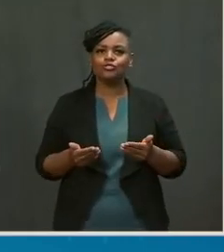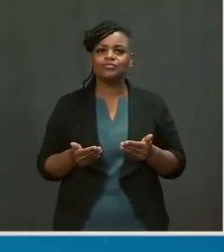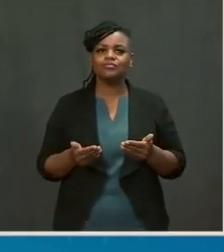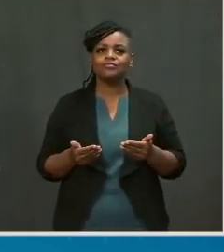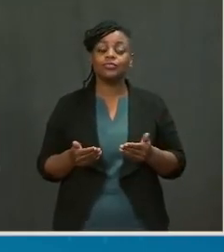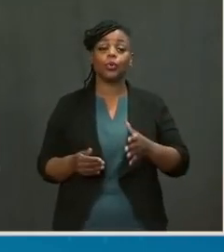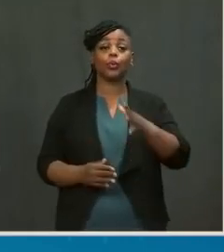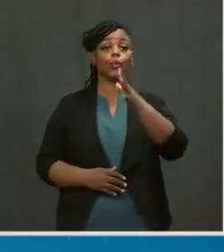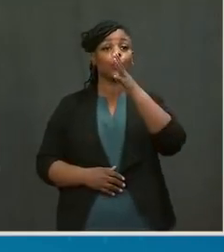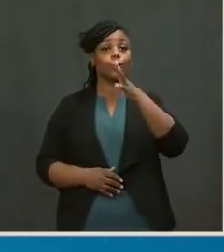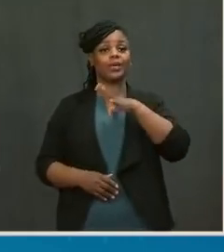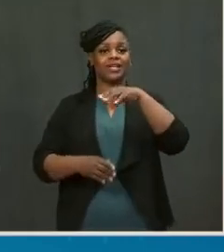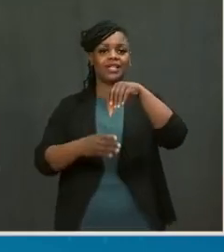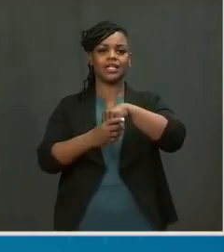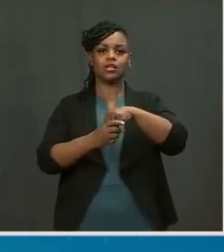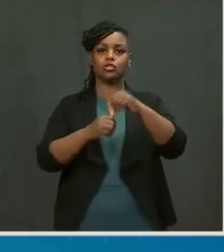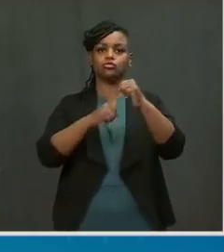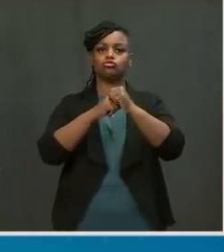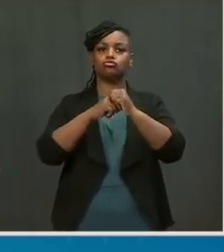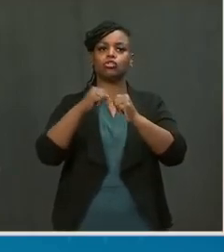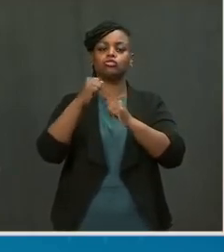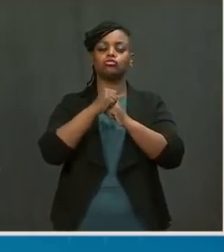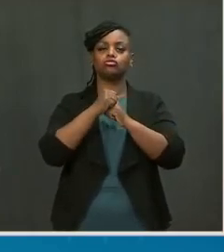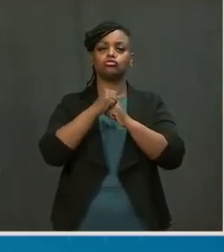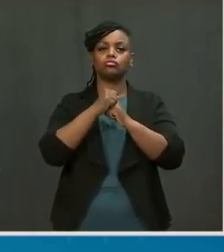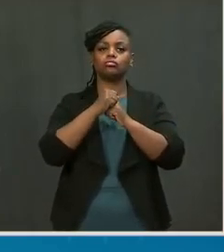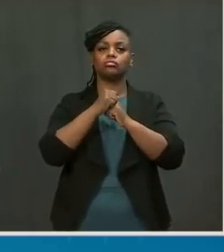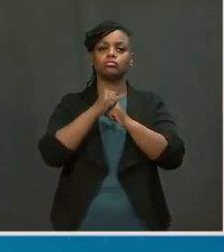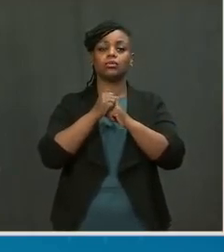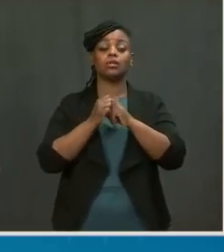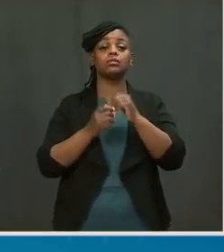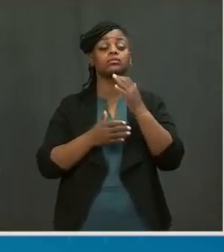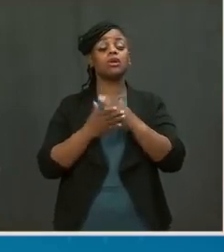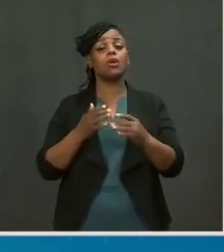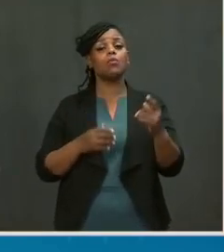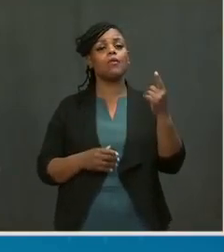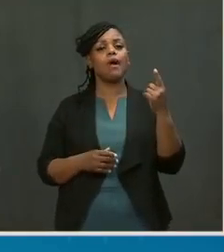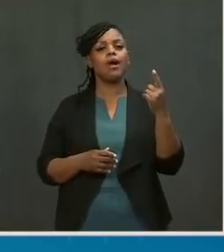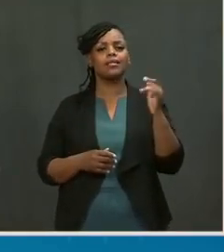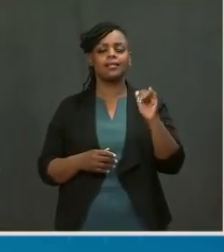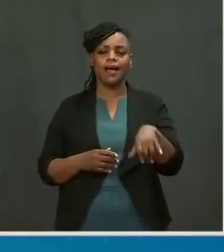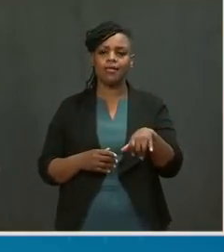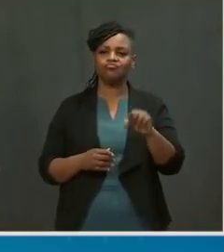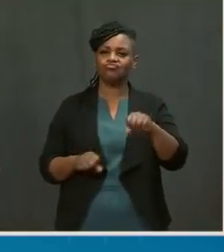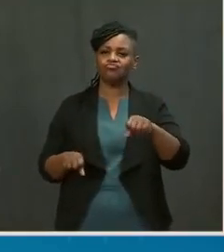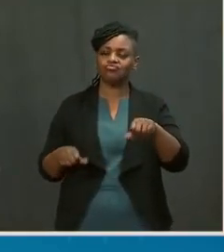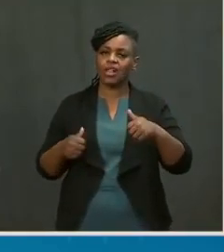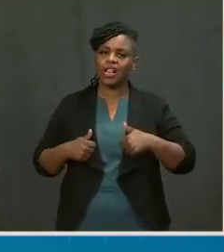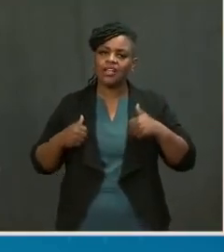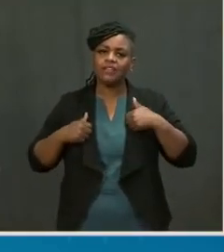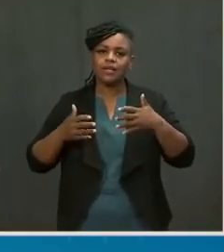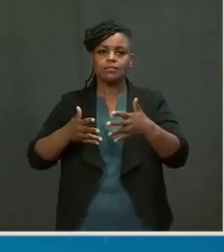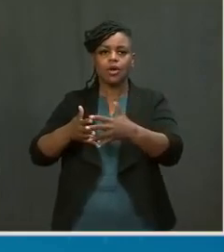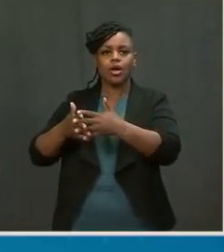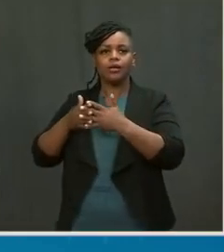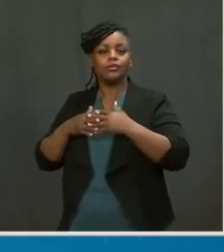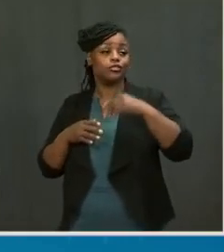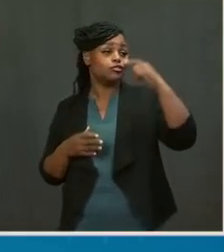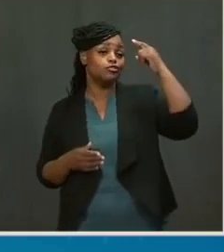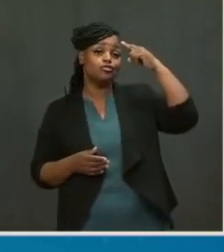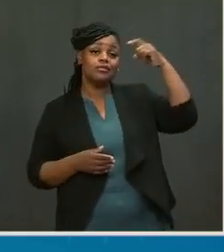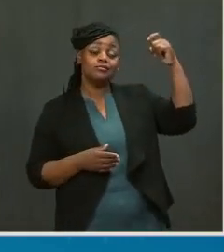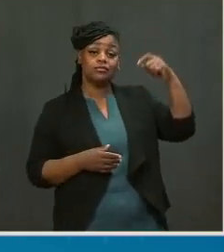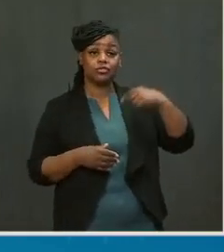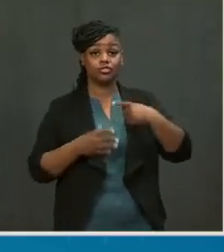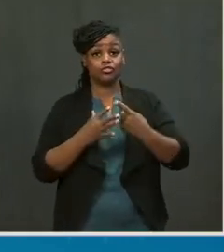construction, and someone who is living the American dream. I began my journey as a shy